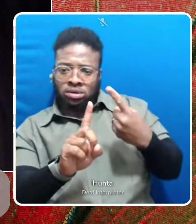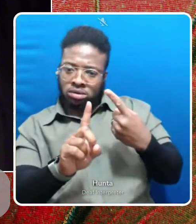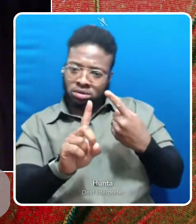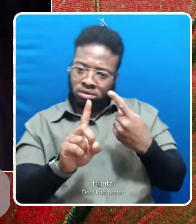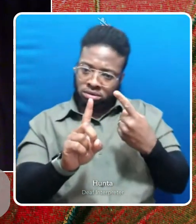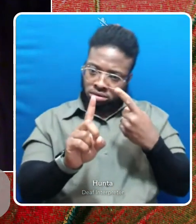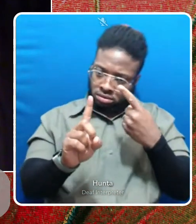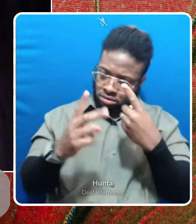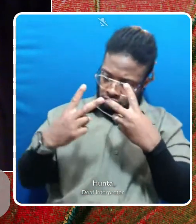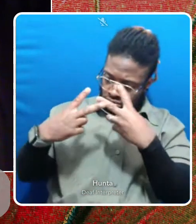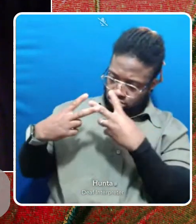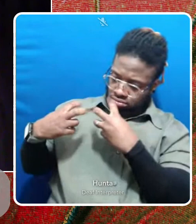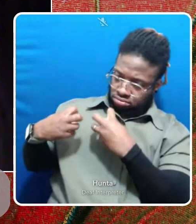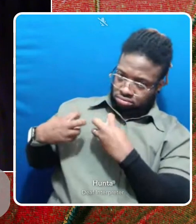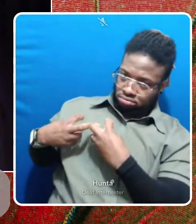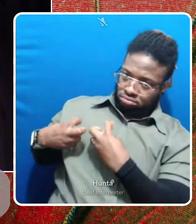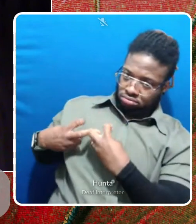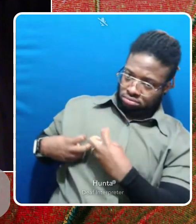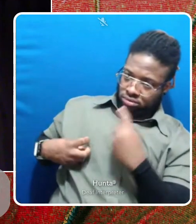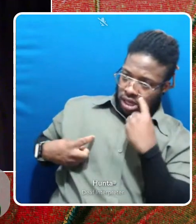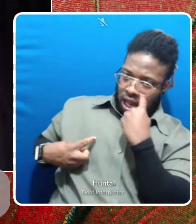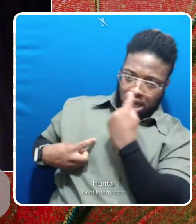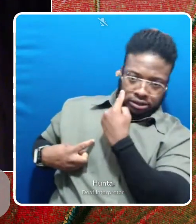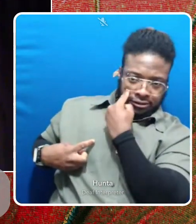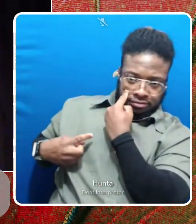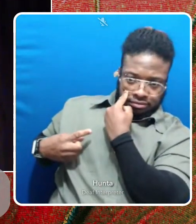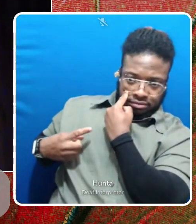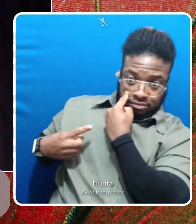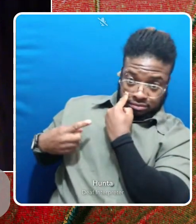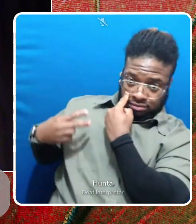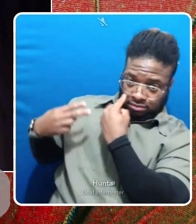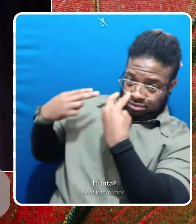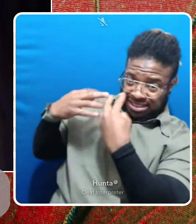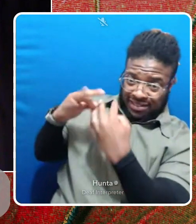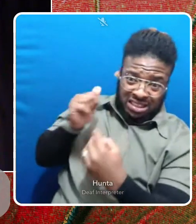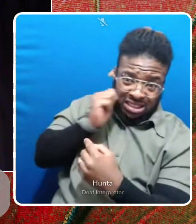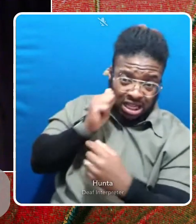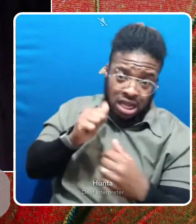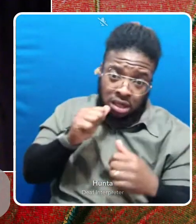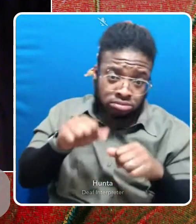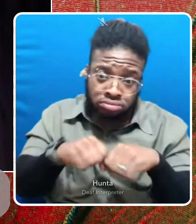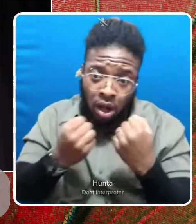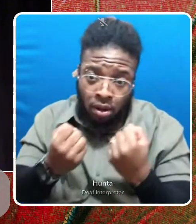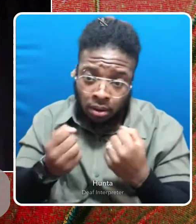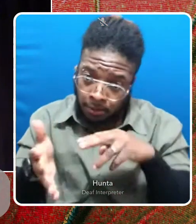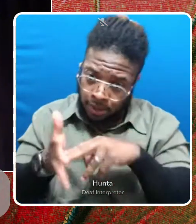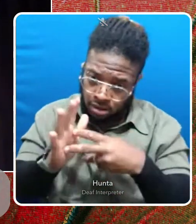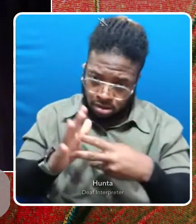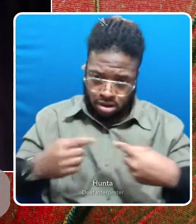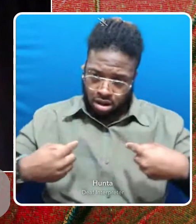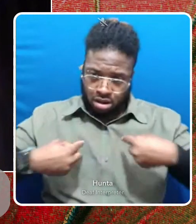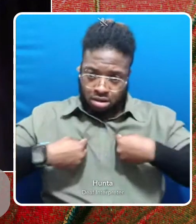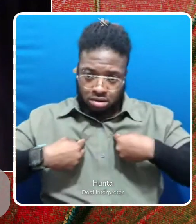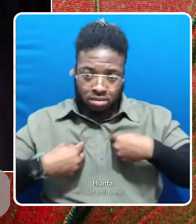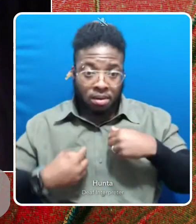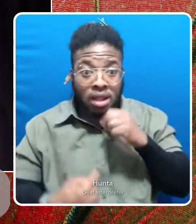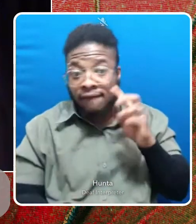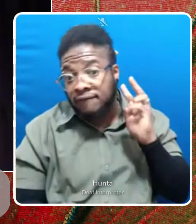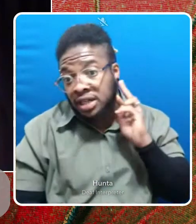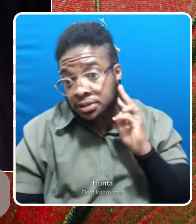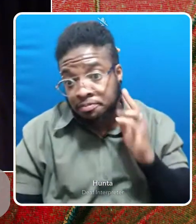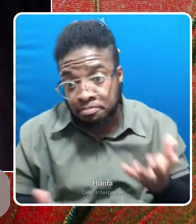eyes. If the skin did not rupture, then maybe I shouldn't feel like a victim or a survivor. But